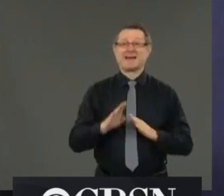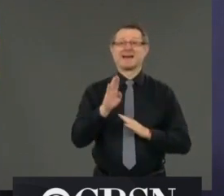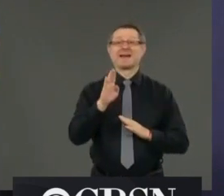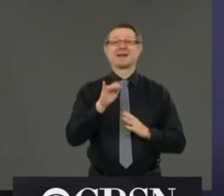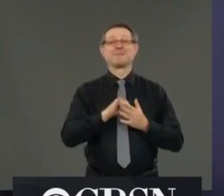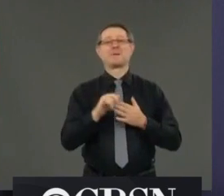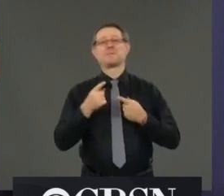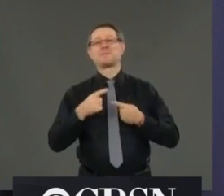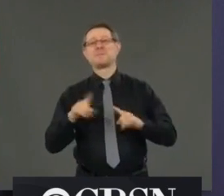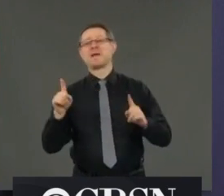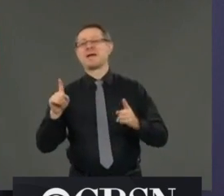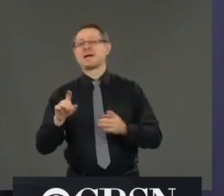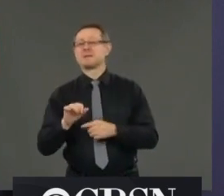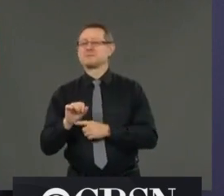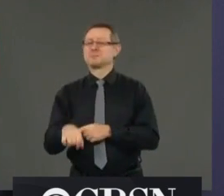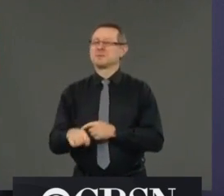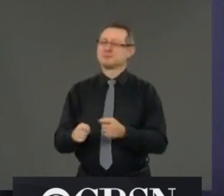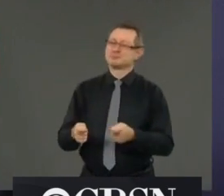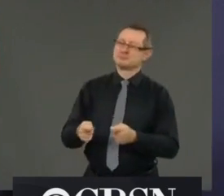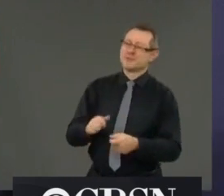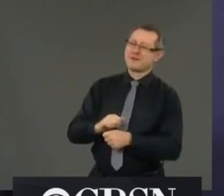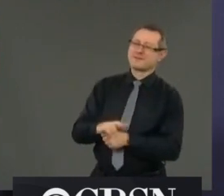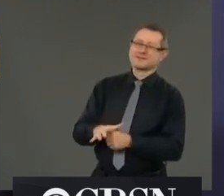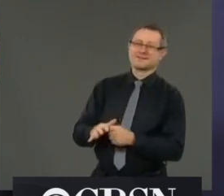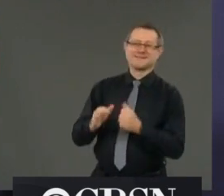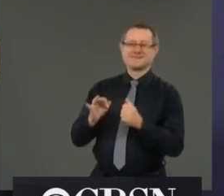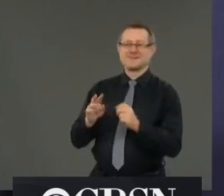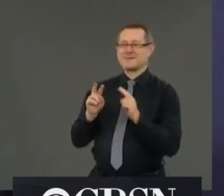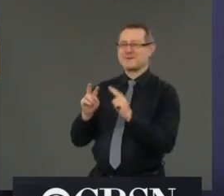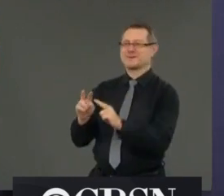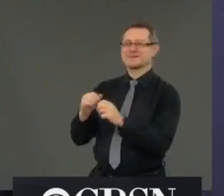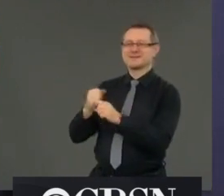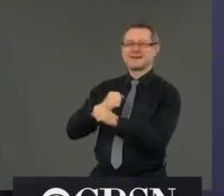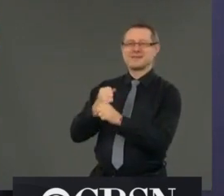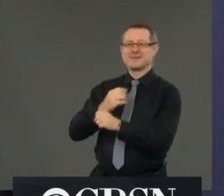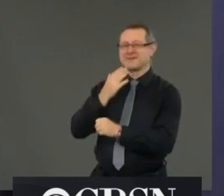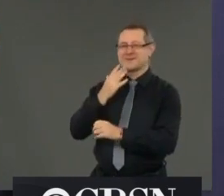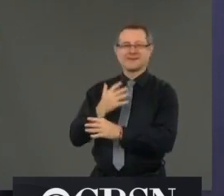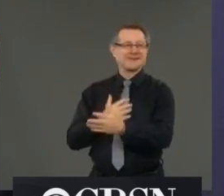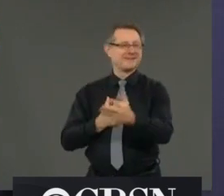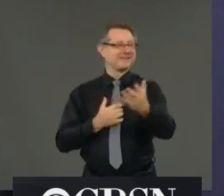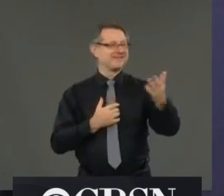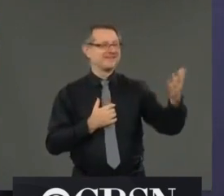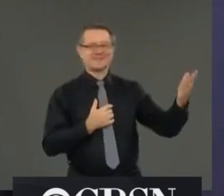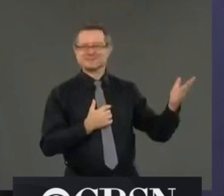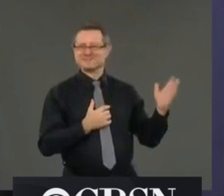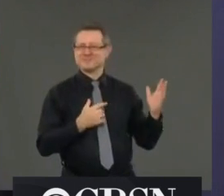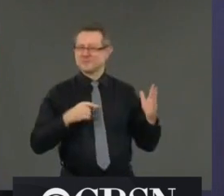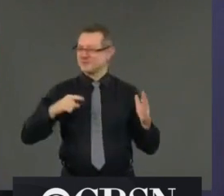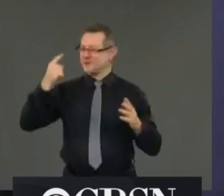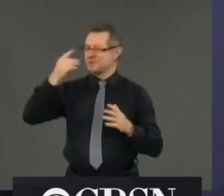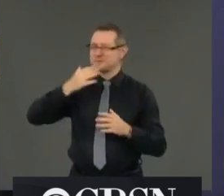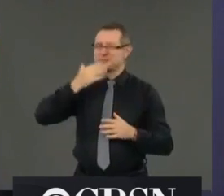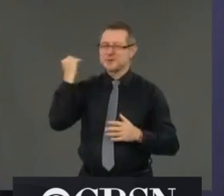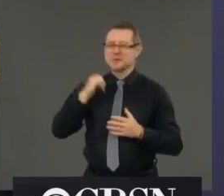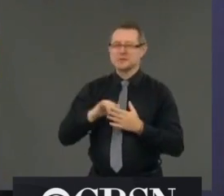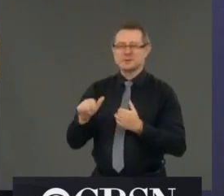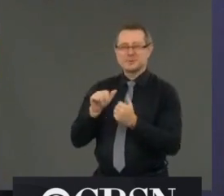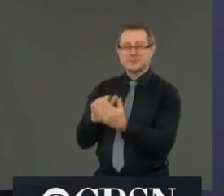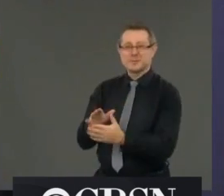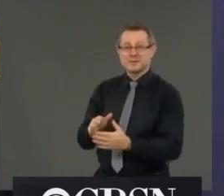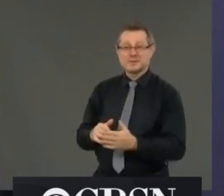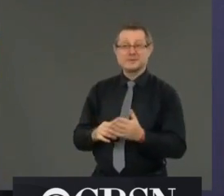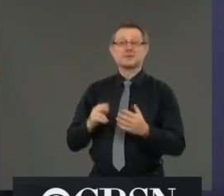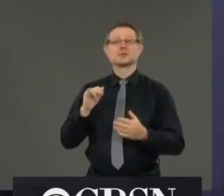handling COVID. You look at our numbers compared to everywhere else, nobody did what New Yorkers did. And New York City is